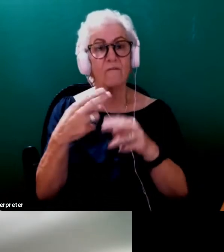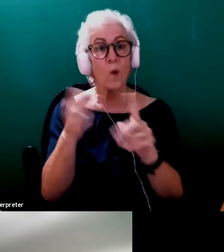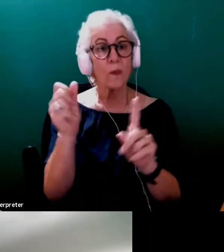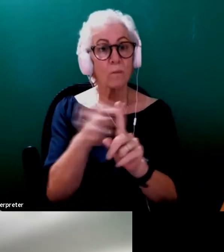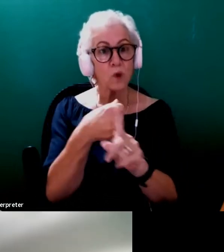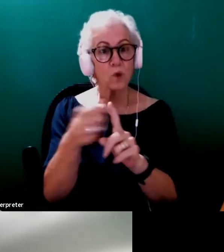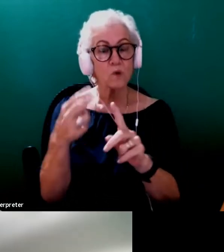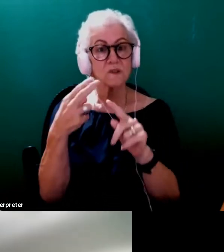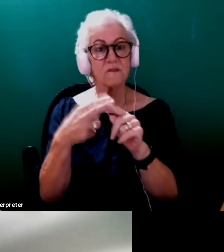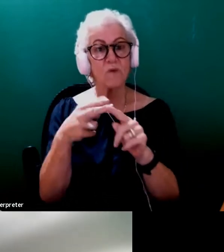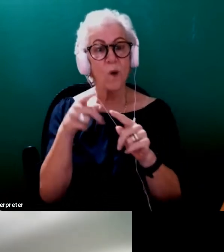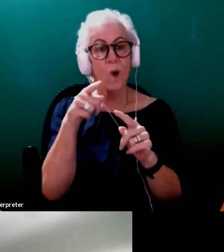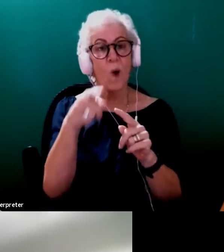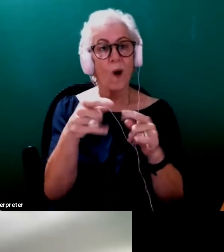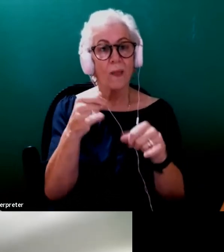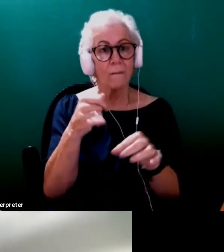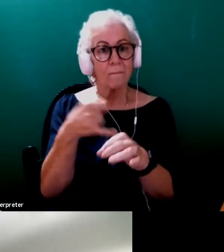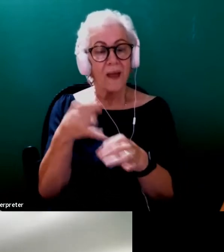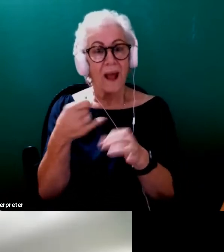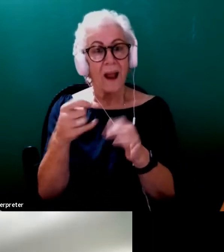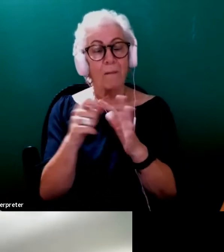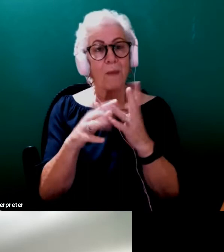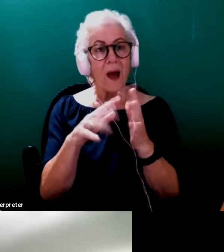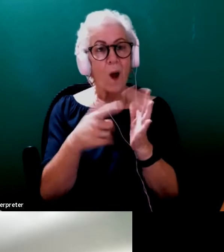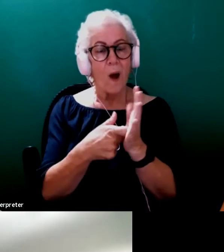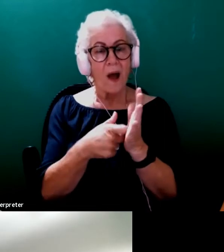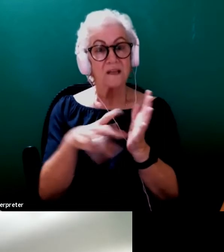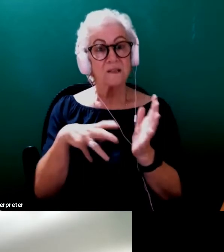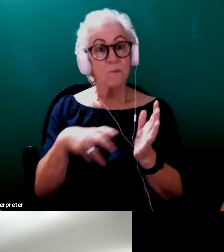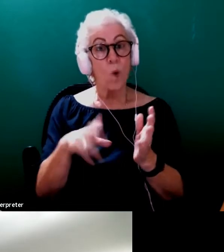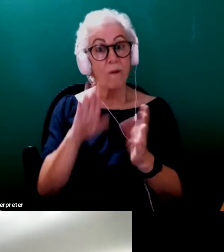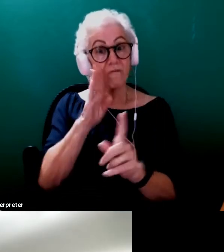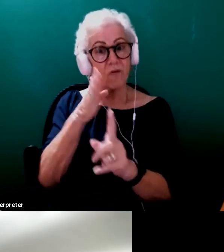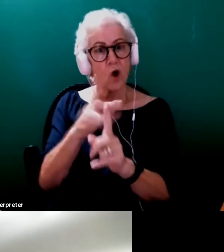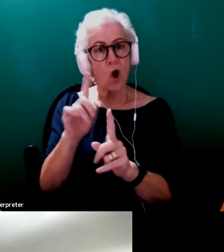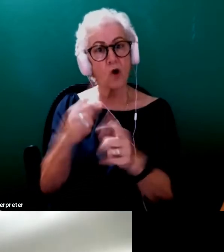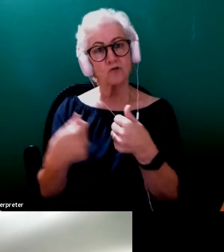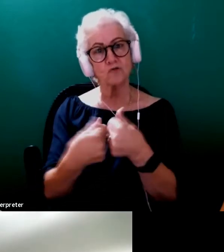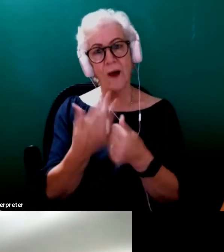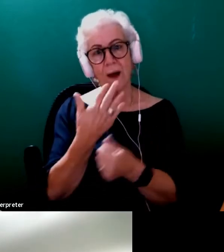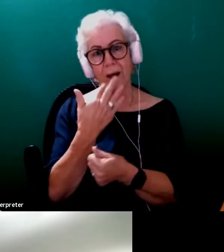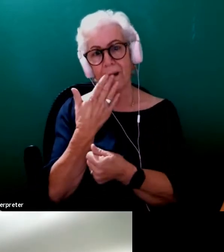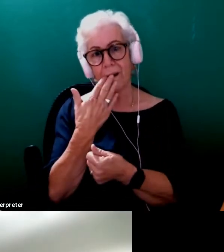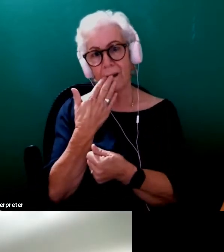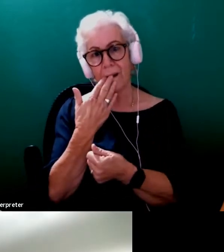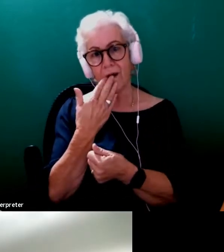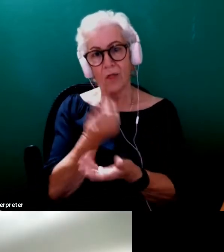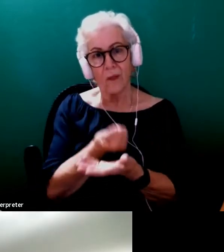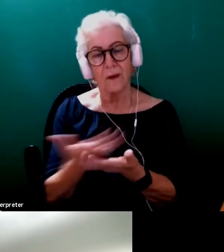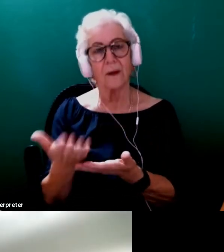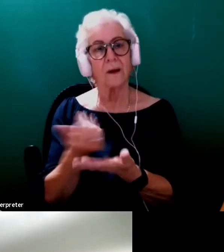country is more focused on drug pricing than it is on